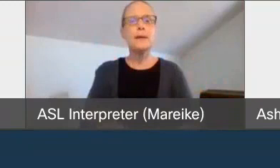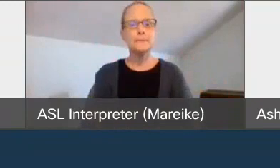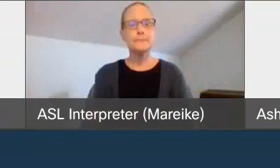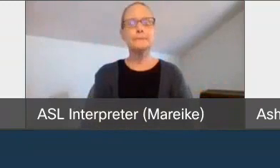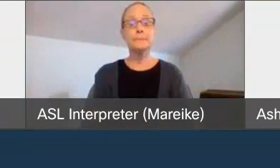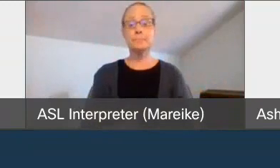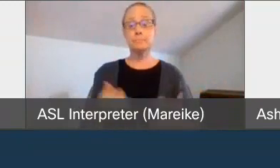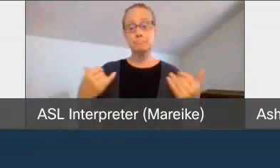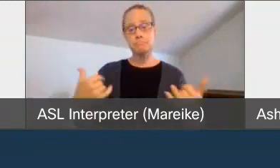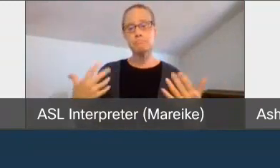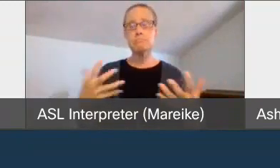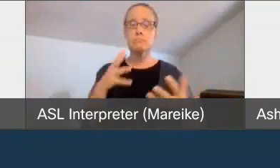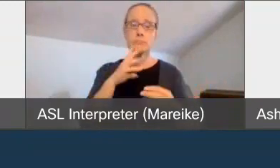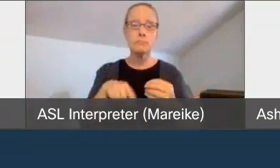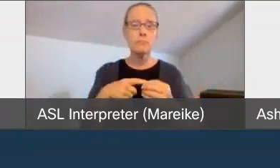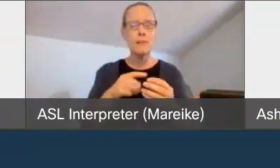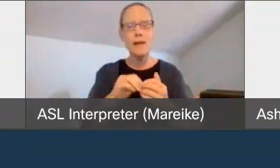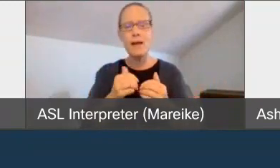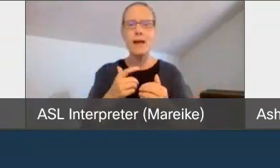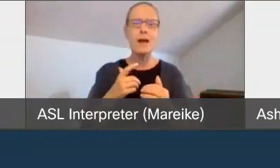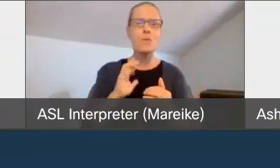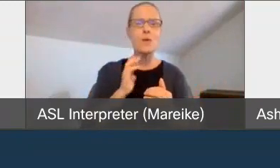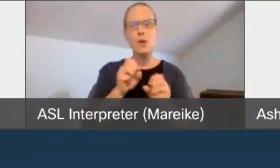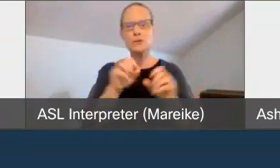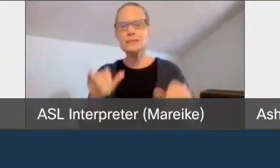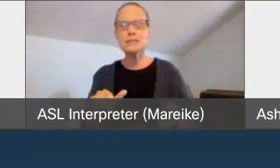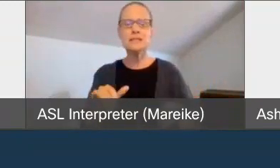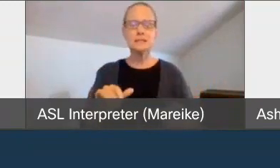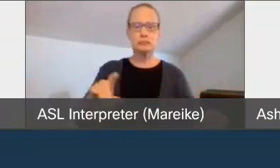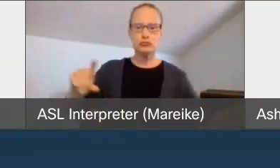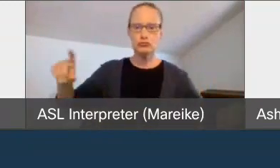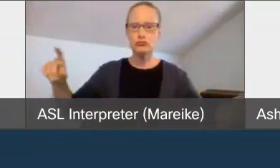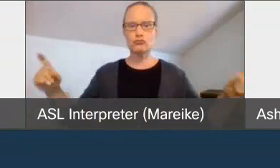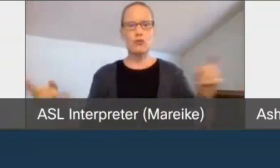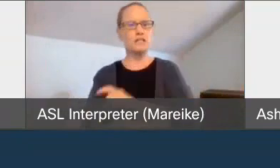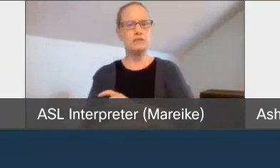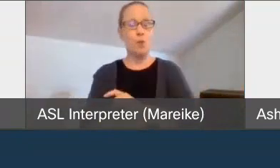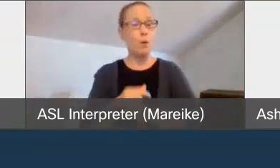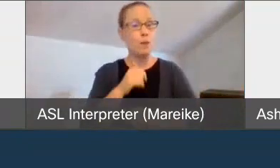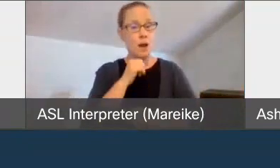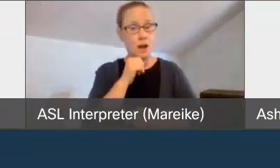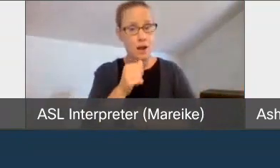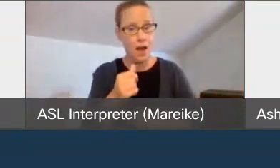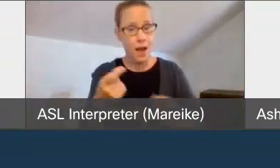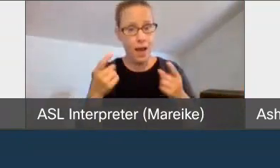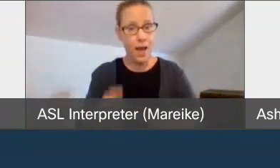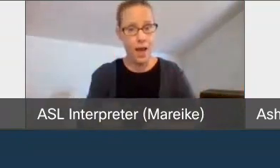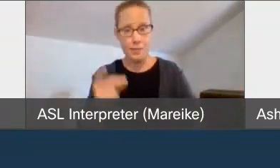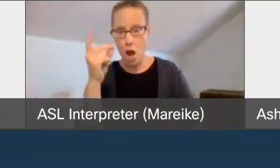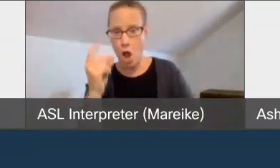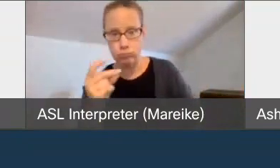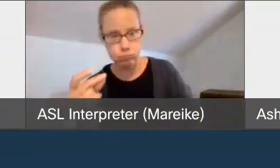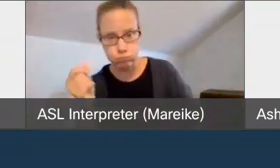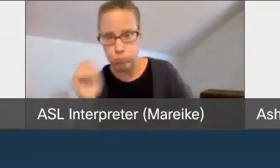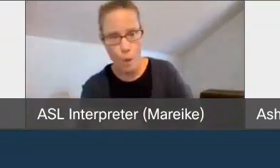So I want to talk a little bit about how our system transformed. It didn't happen overnight. We had a full decade